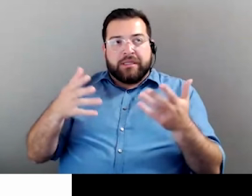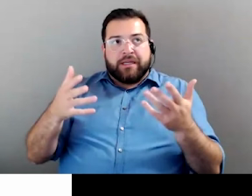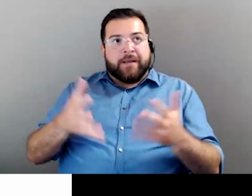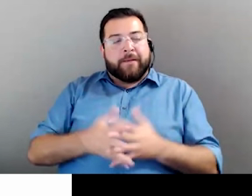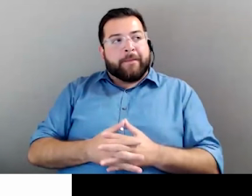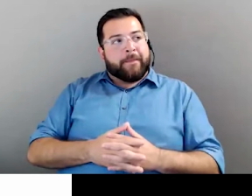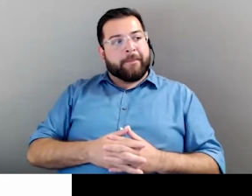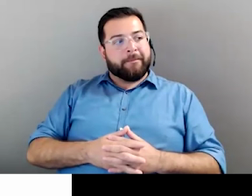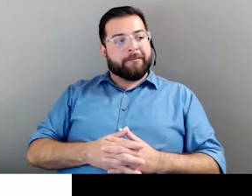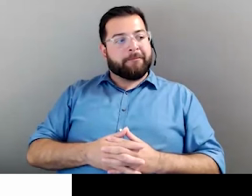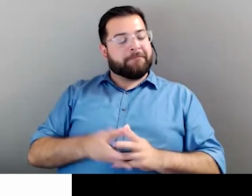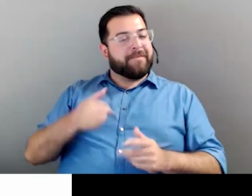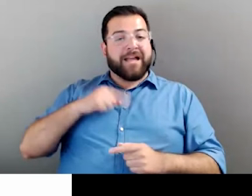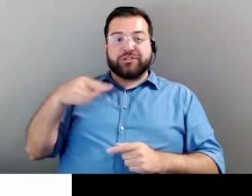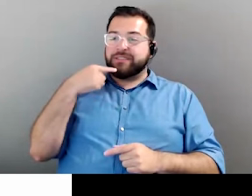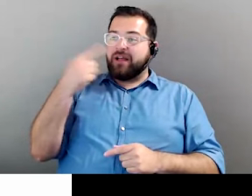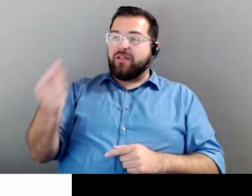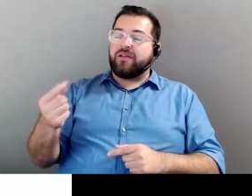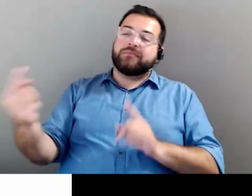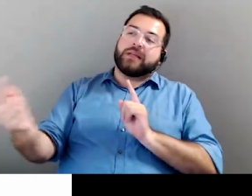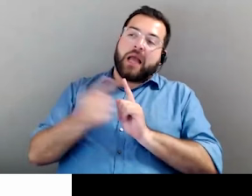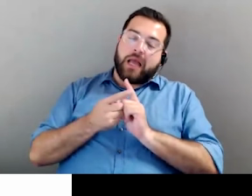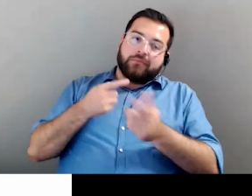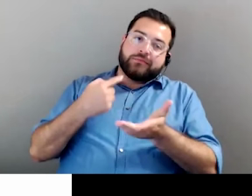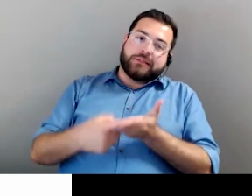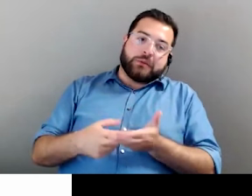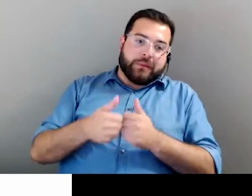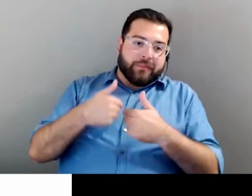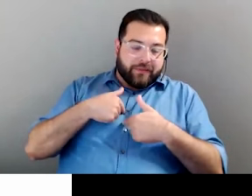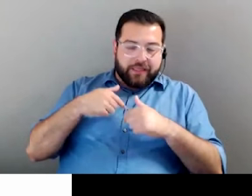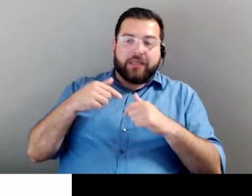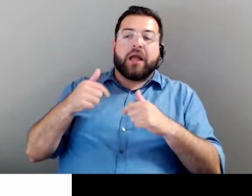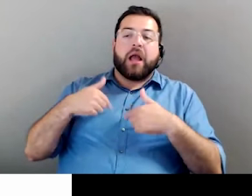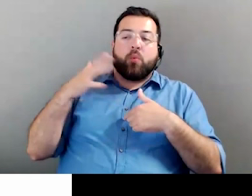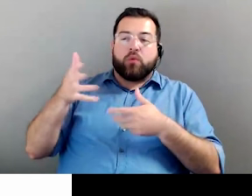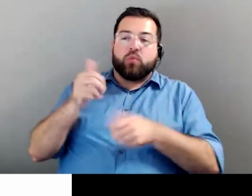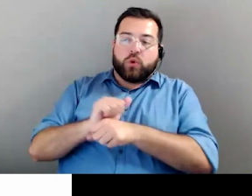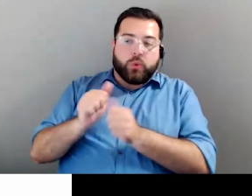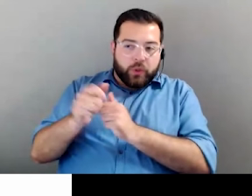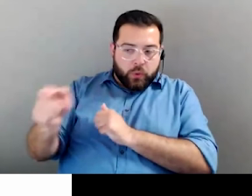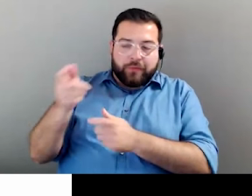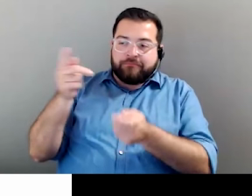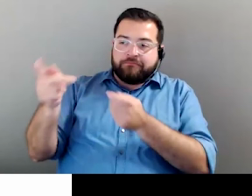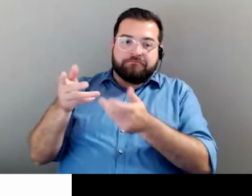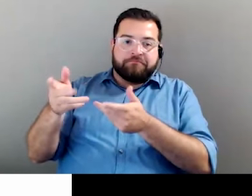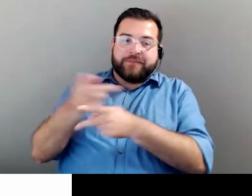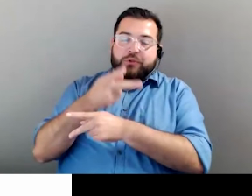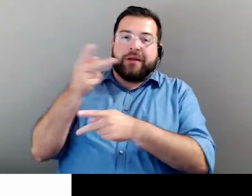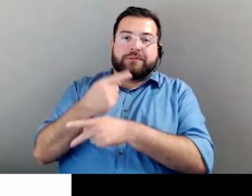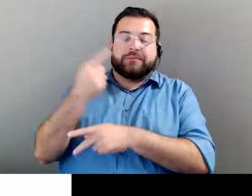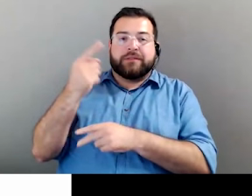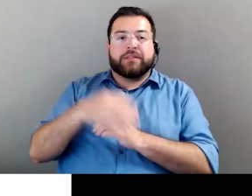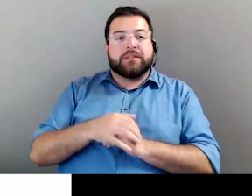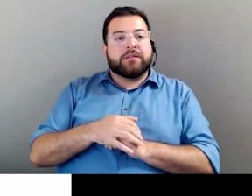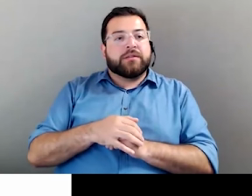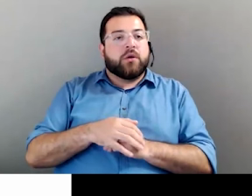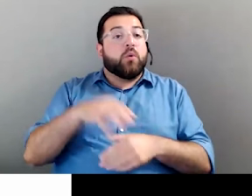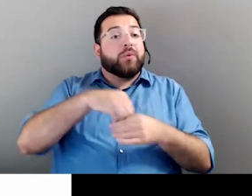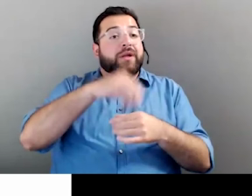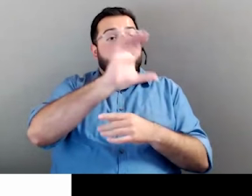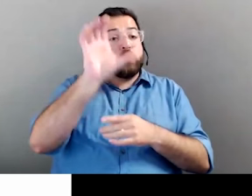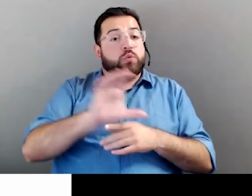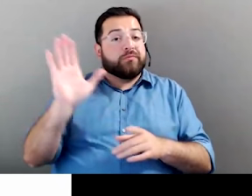like work, I just tell them, come and talk to me and I'll Yeah. work with you. Yeah. This, Yeah. I mean, You have somebody raising their hand. I have a